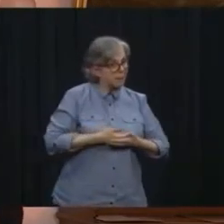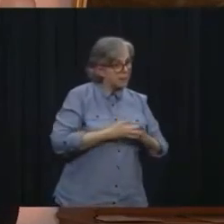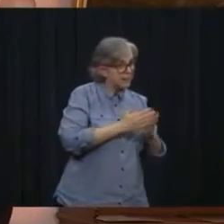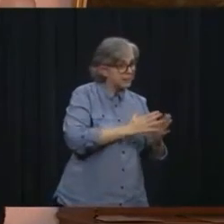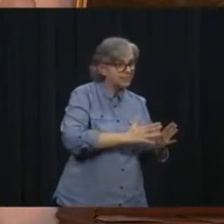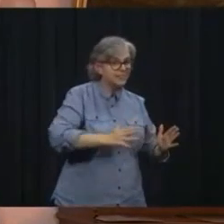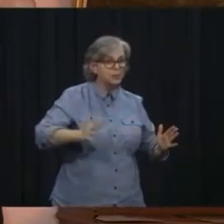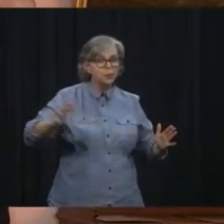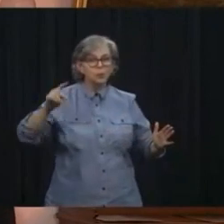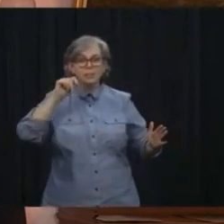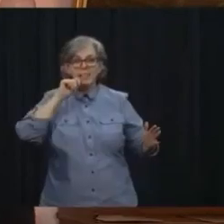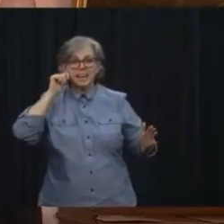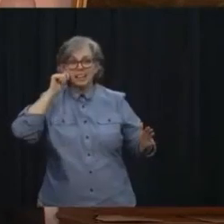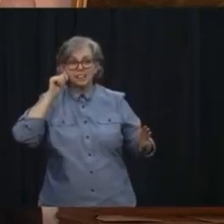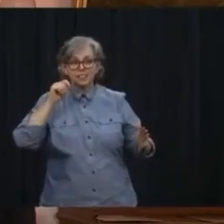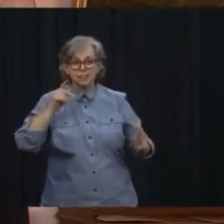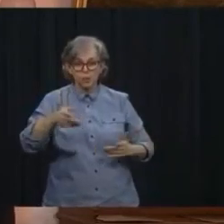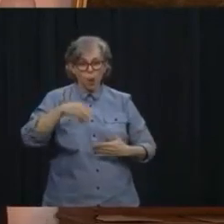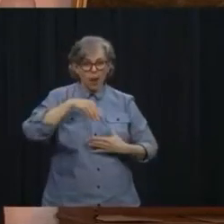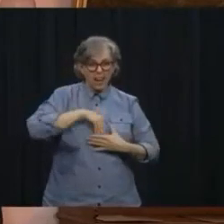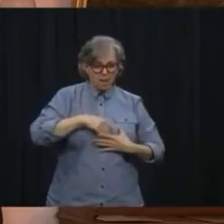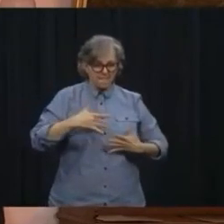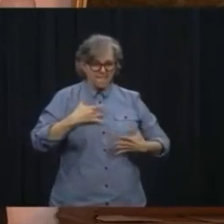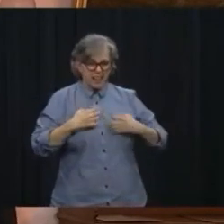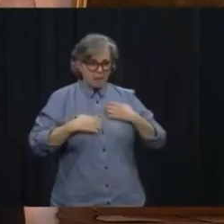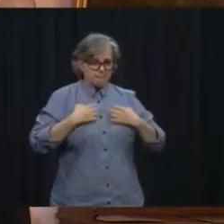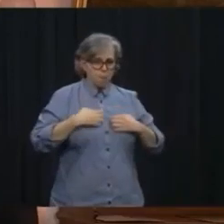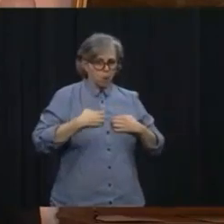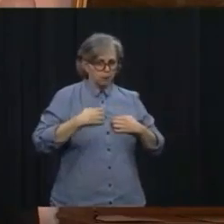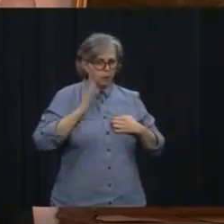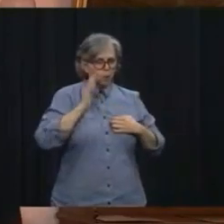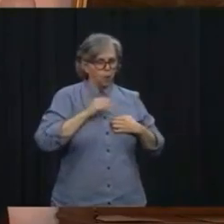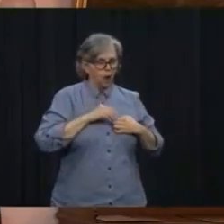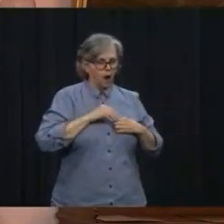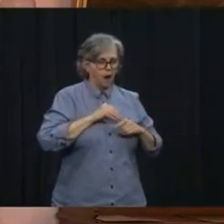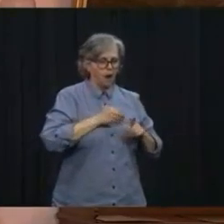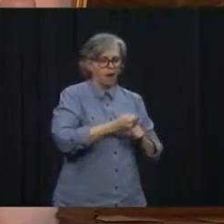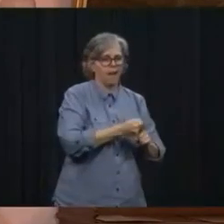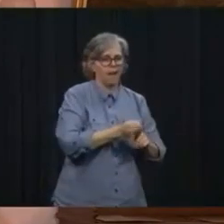yourself, please call the Suicide Prevention Lifeline at